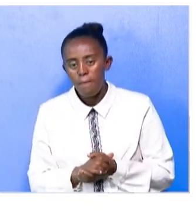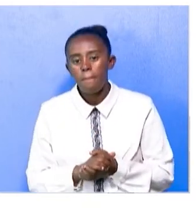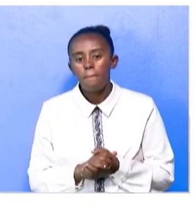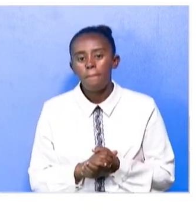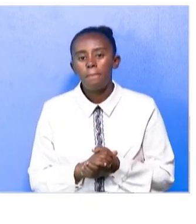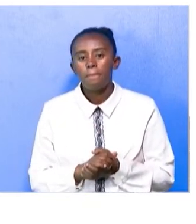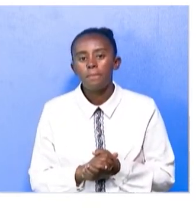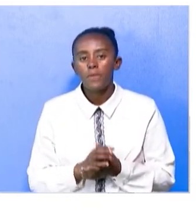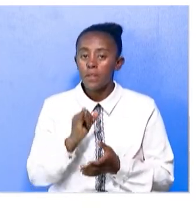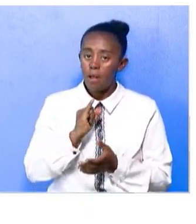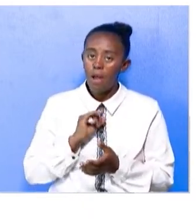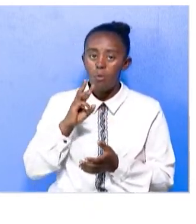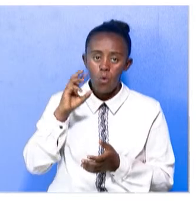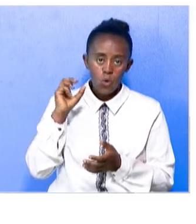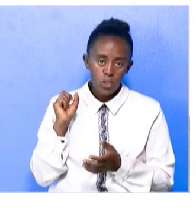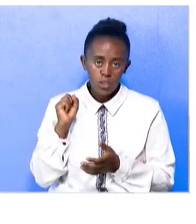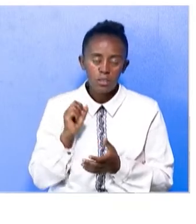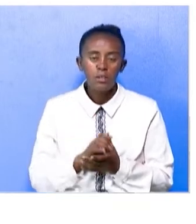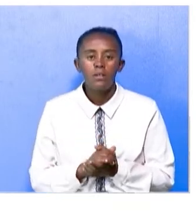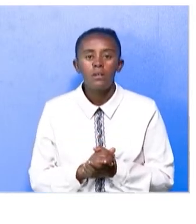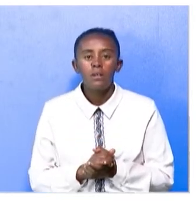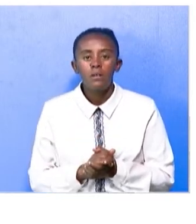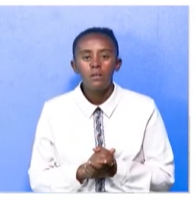you see, I was